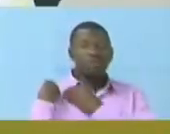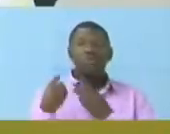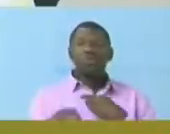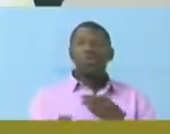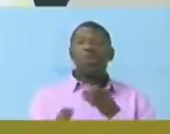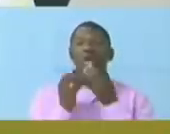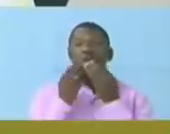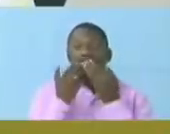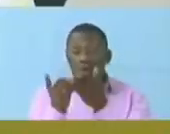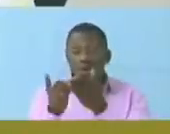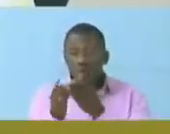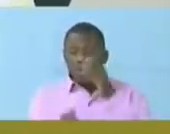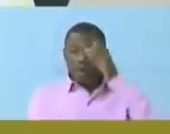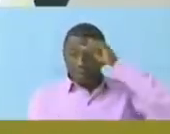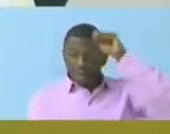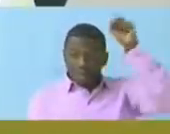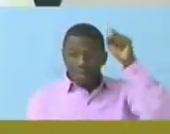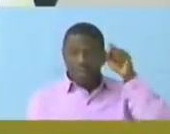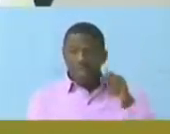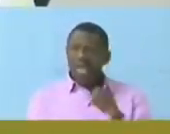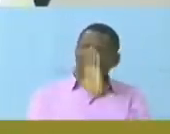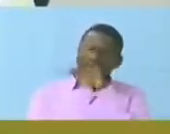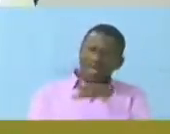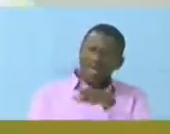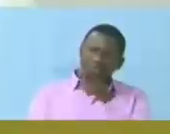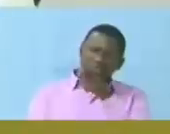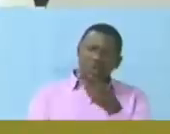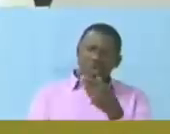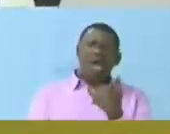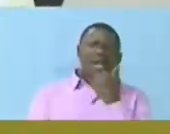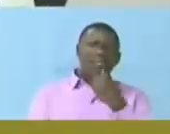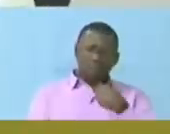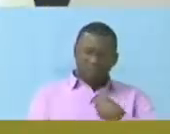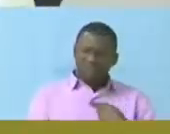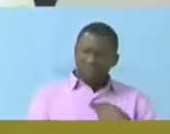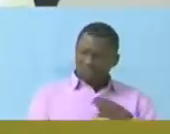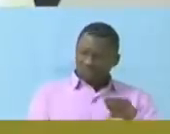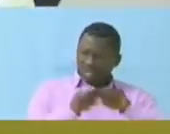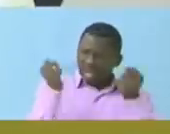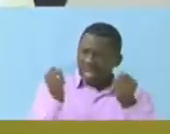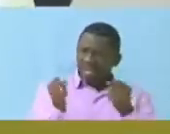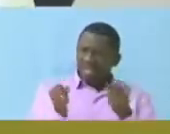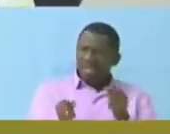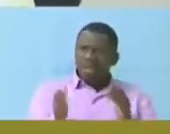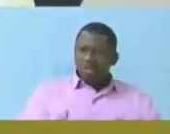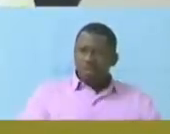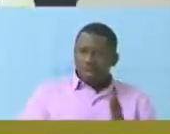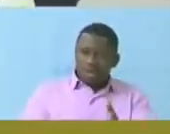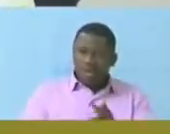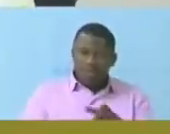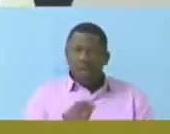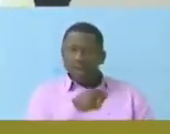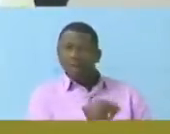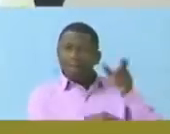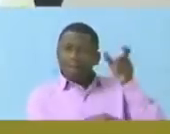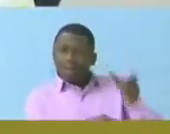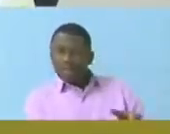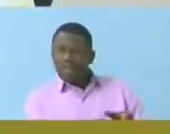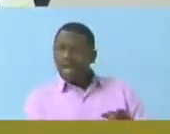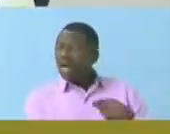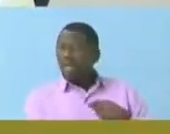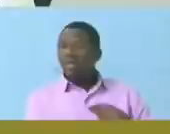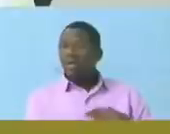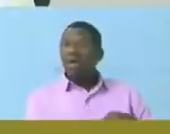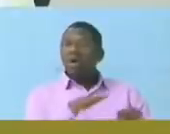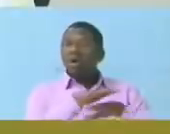you are asking me to violate the rights of a person, and under the law I am obliged to protect the rights of that person. Inna